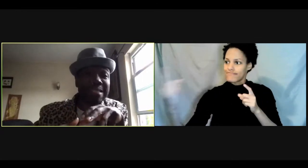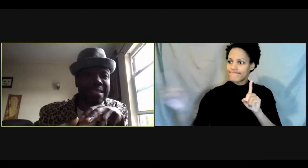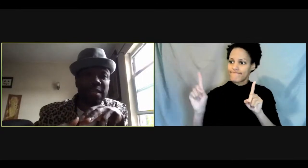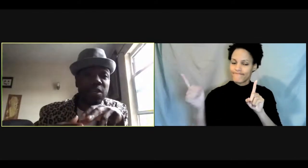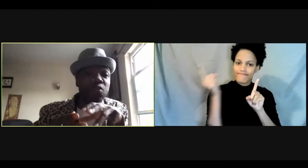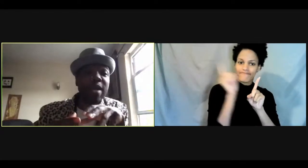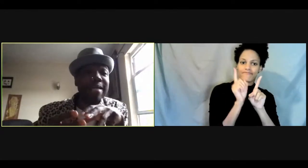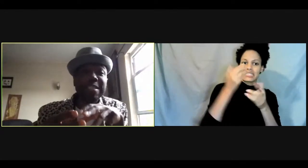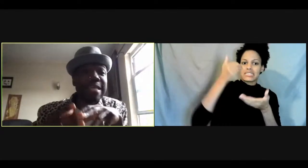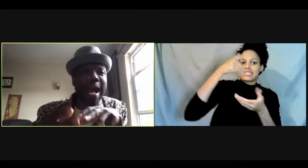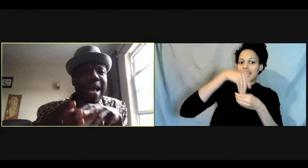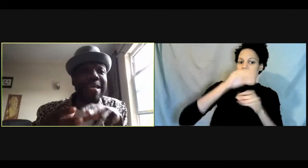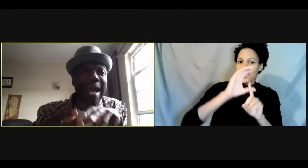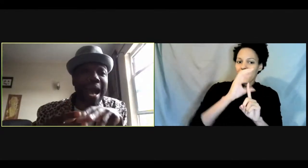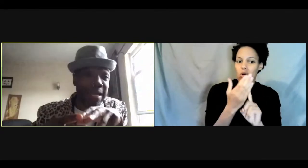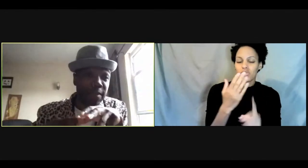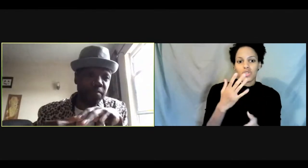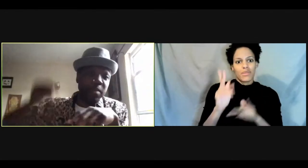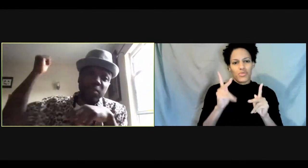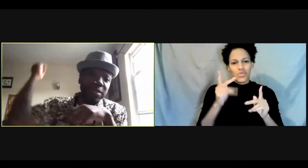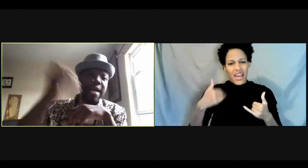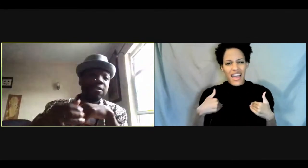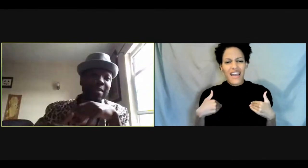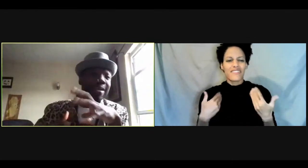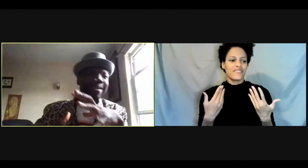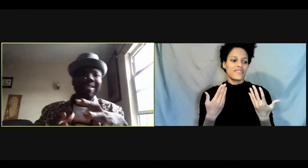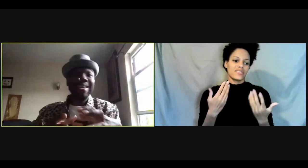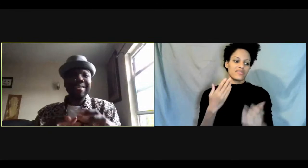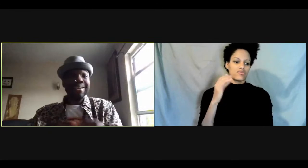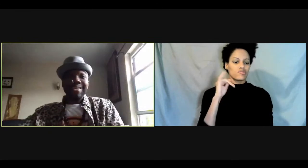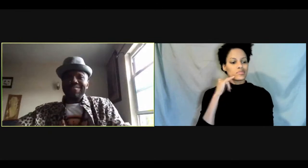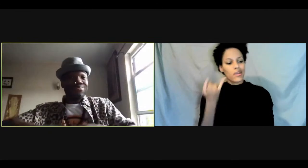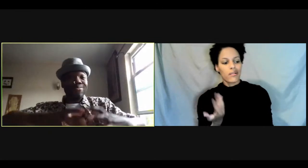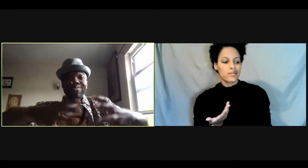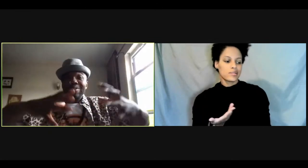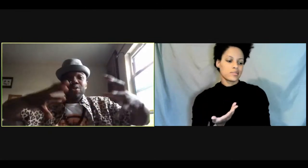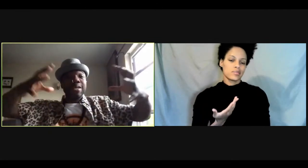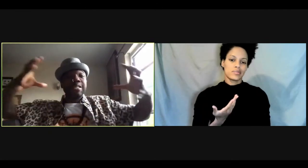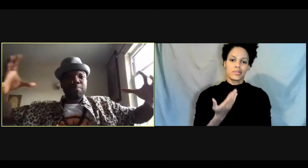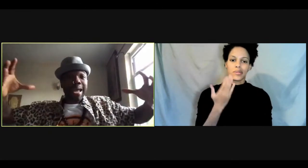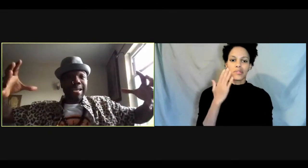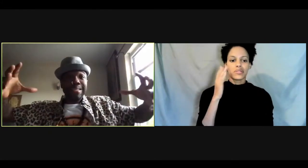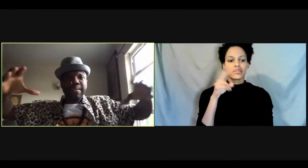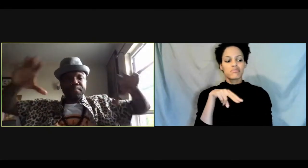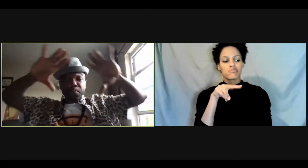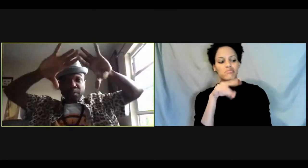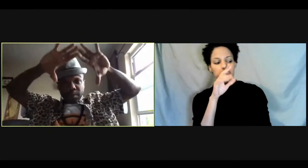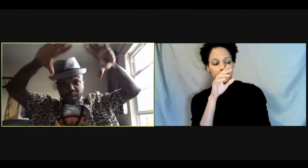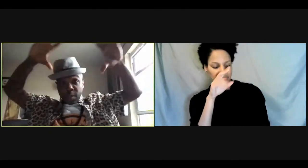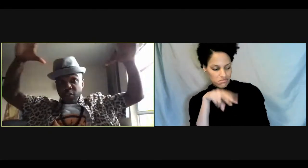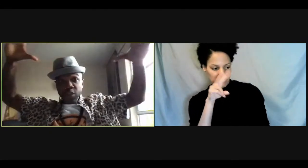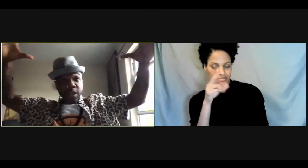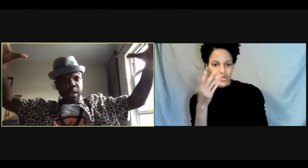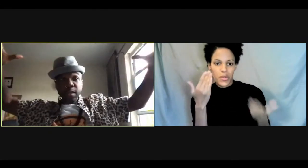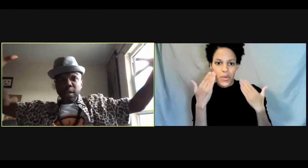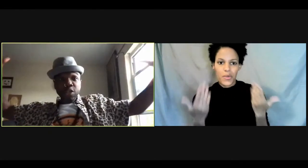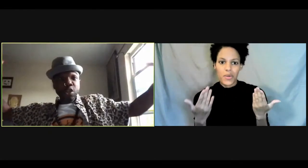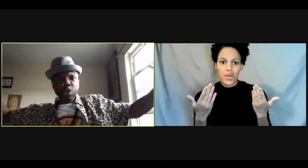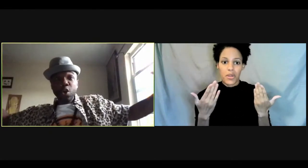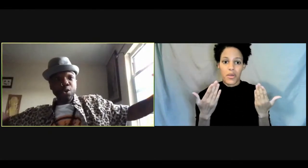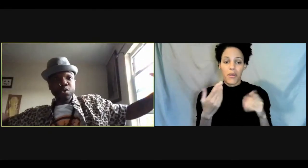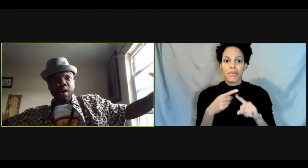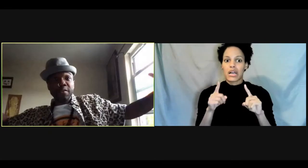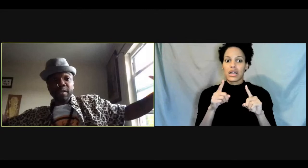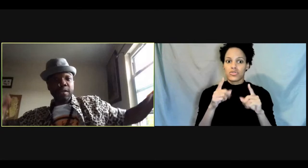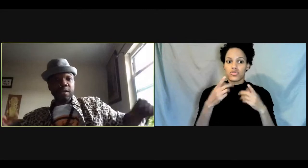jealousy. You got shit I ain't got. People's got, then you expand to the